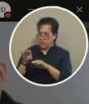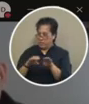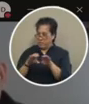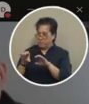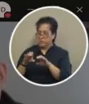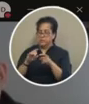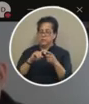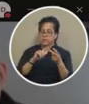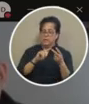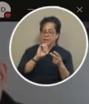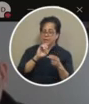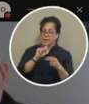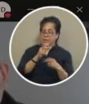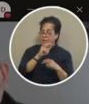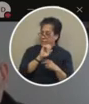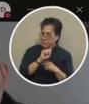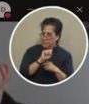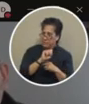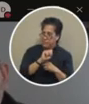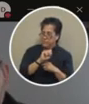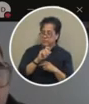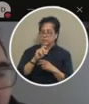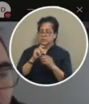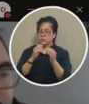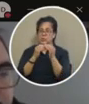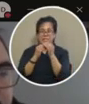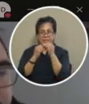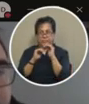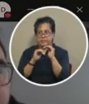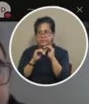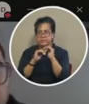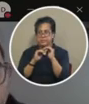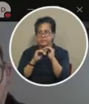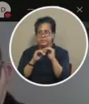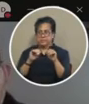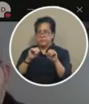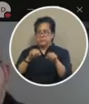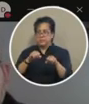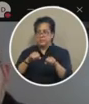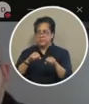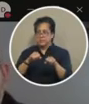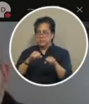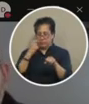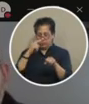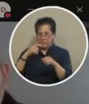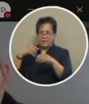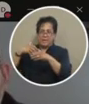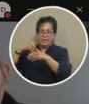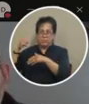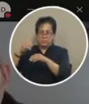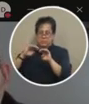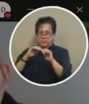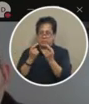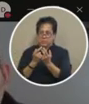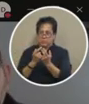well as ethics ordinance, specifically to limit the ability for outside council members to put items